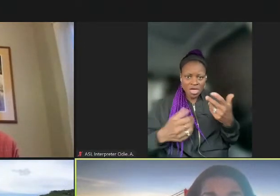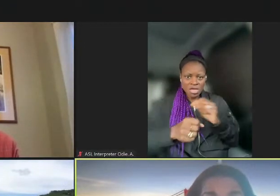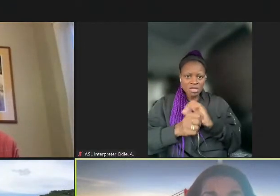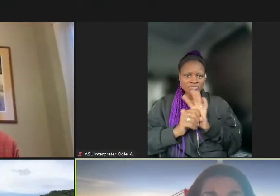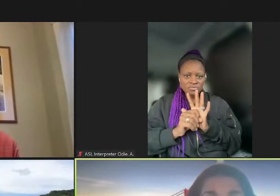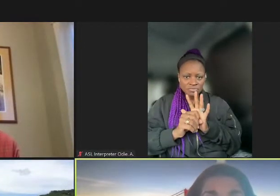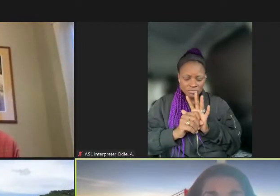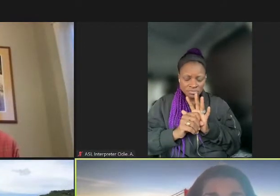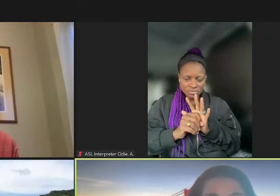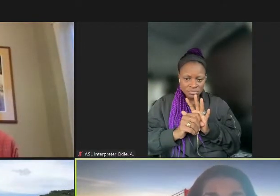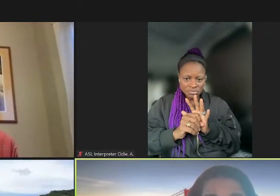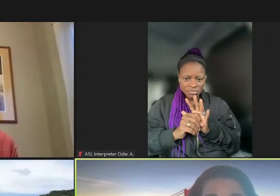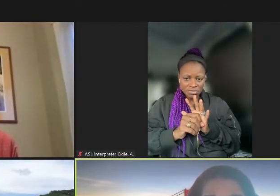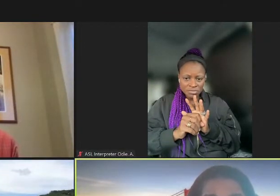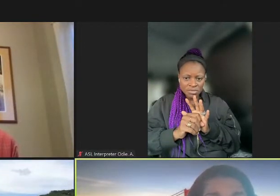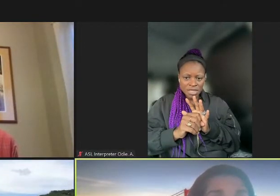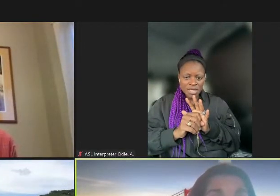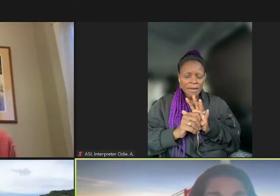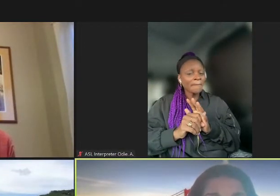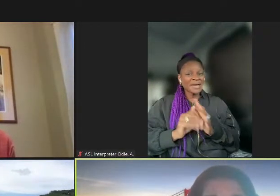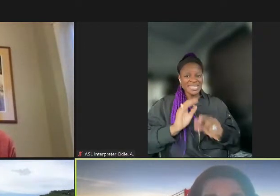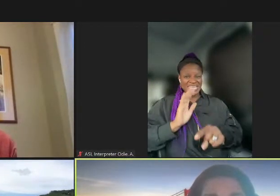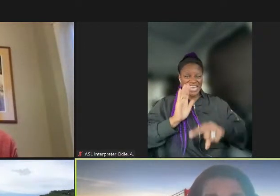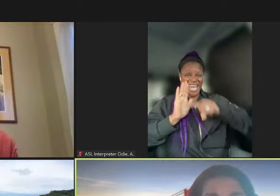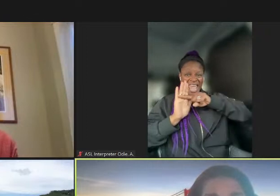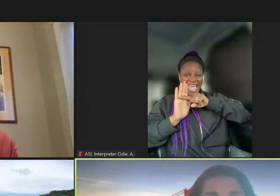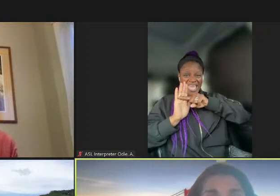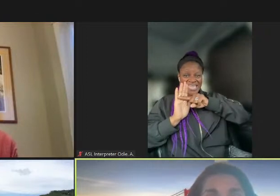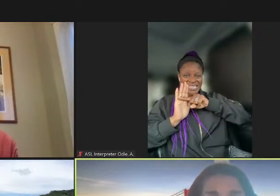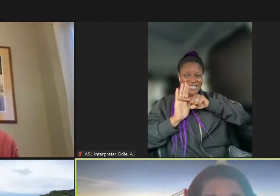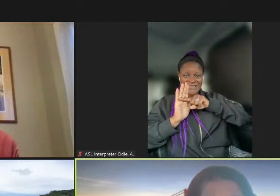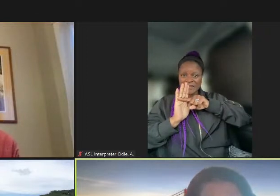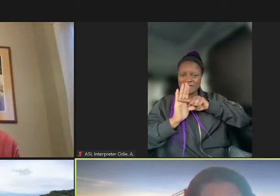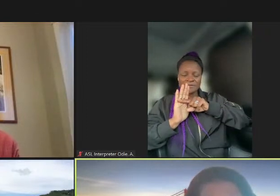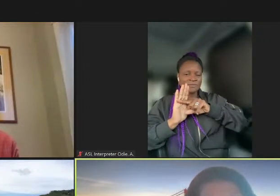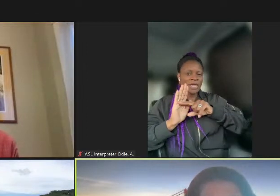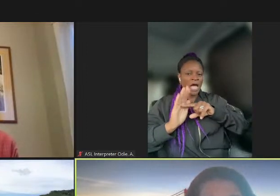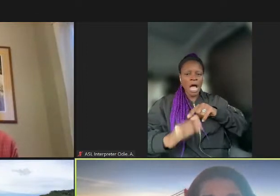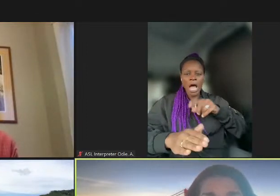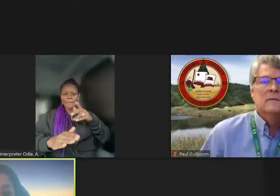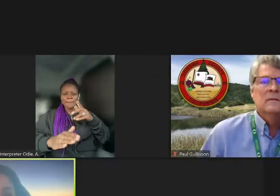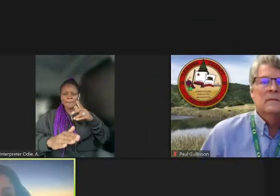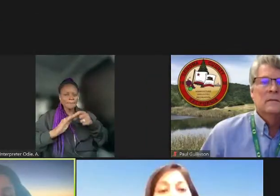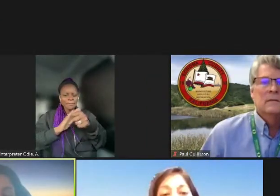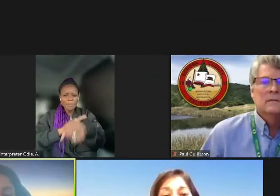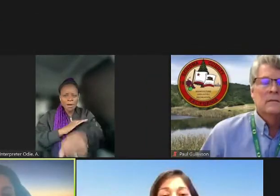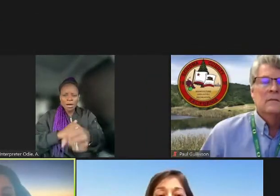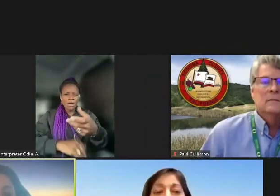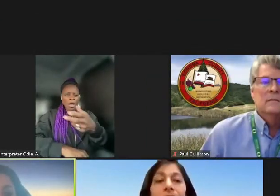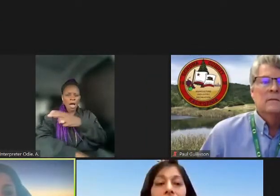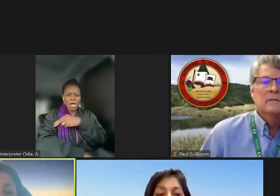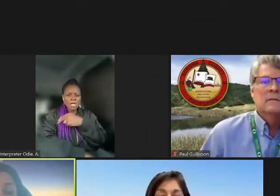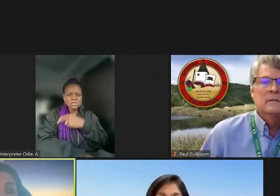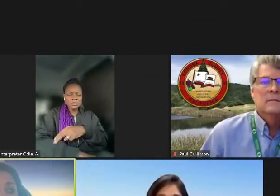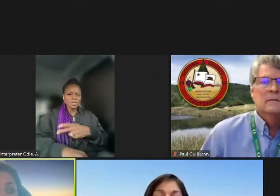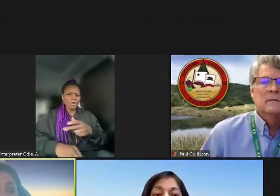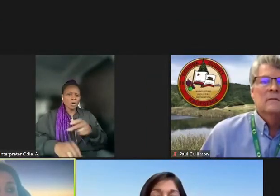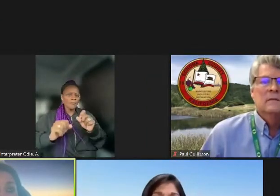the very negative outcomes that we want to avoid, hospitalization and death.